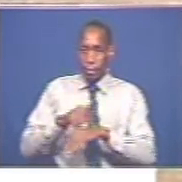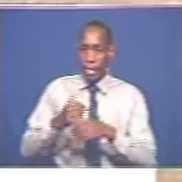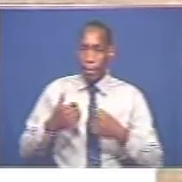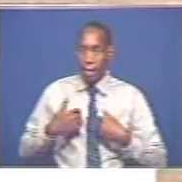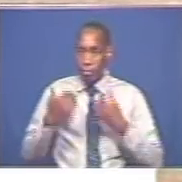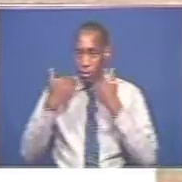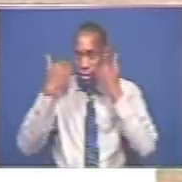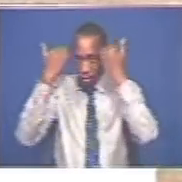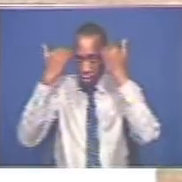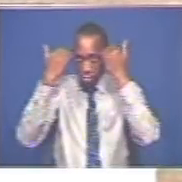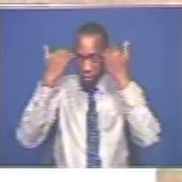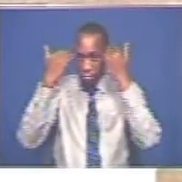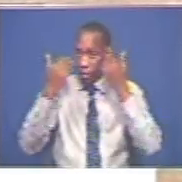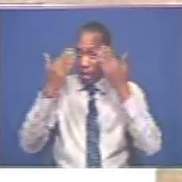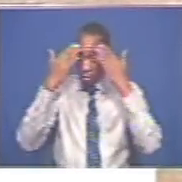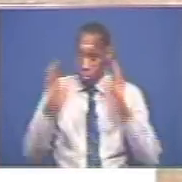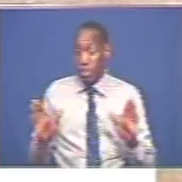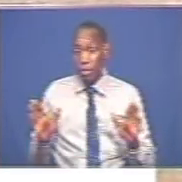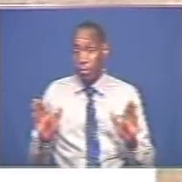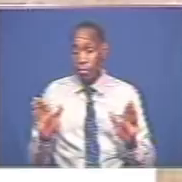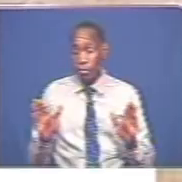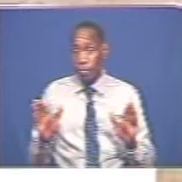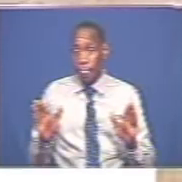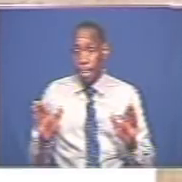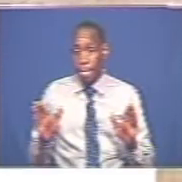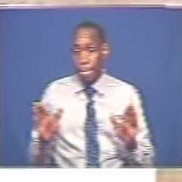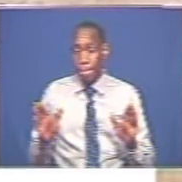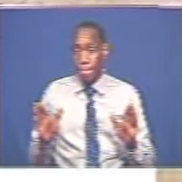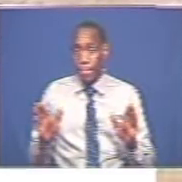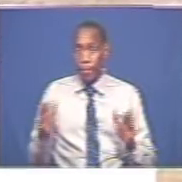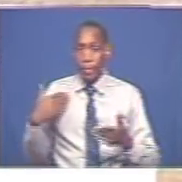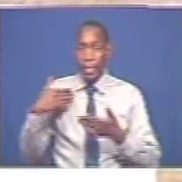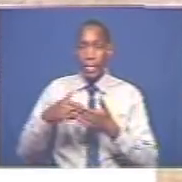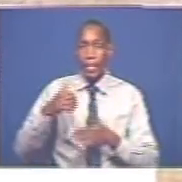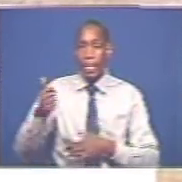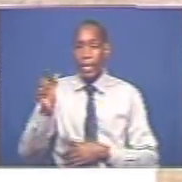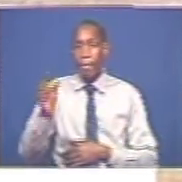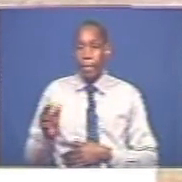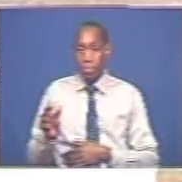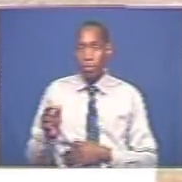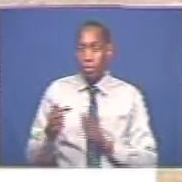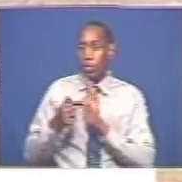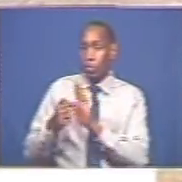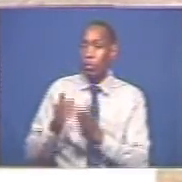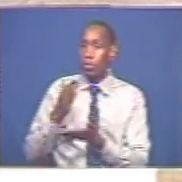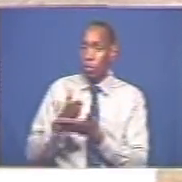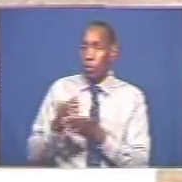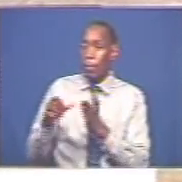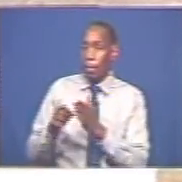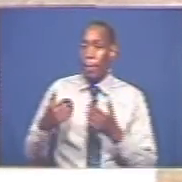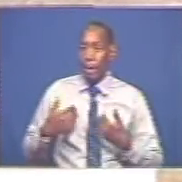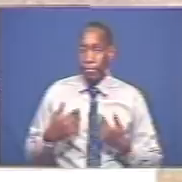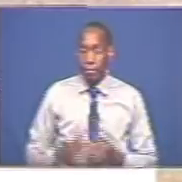depression, you'll not know. Yeah. Yeah, you'll not know until somebody identifies that actually there's a problem with